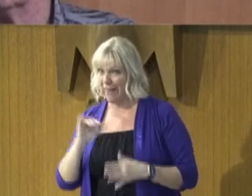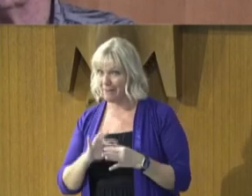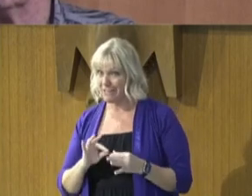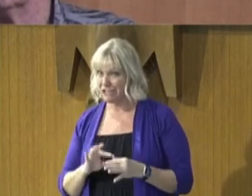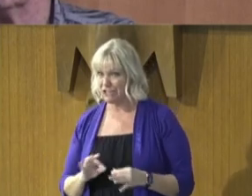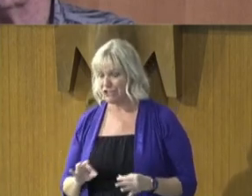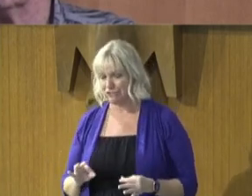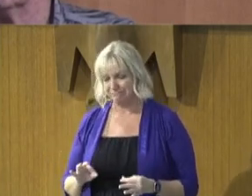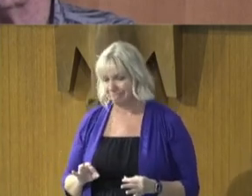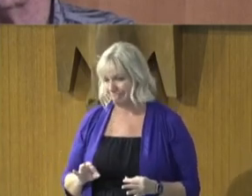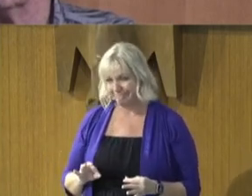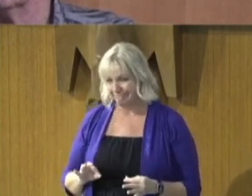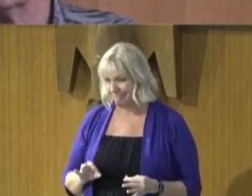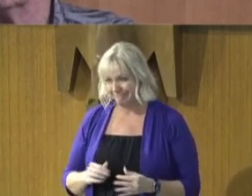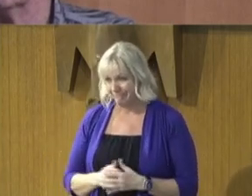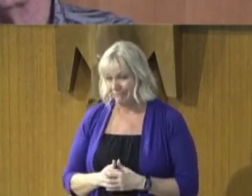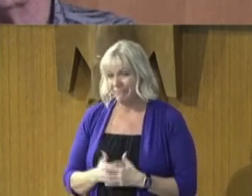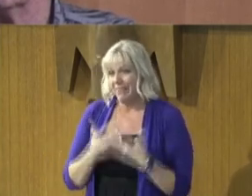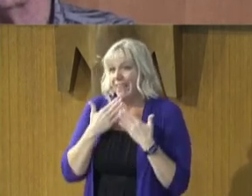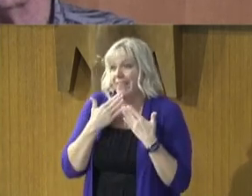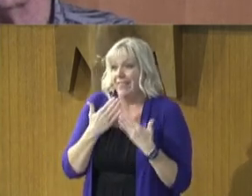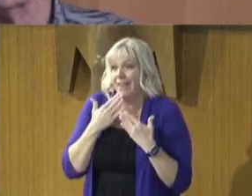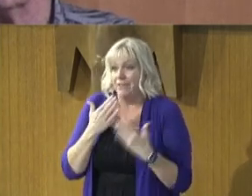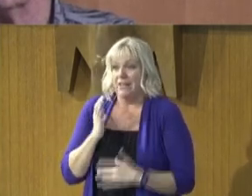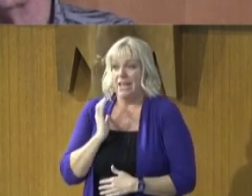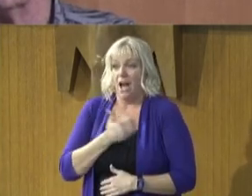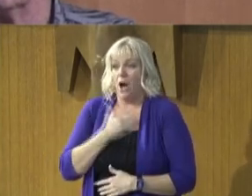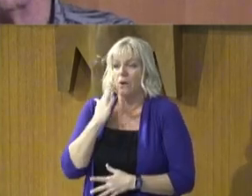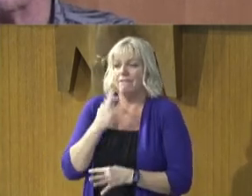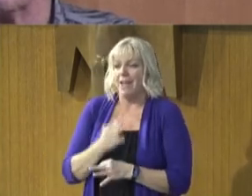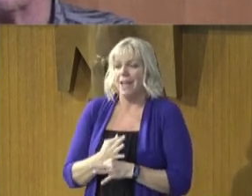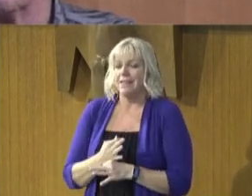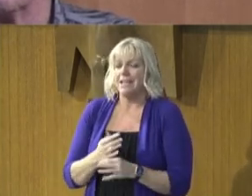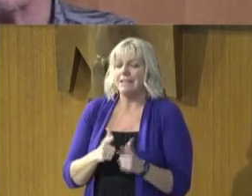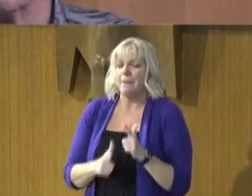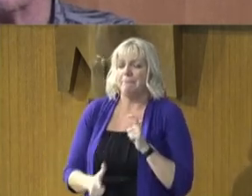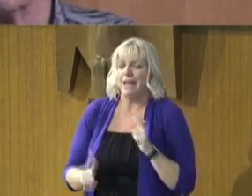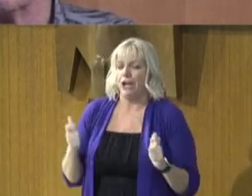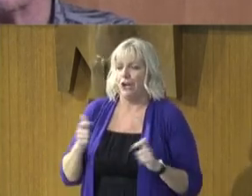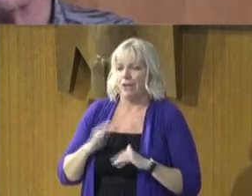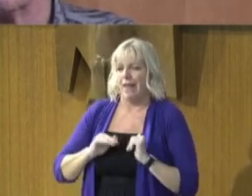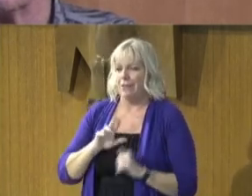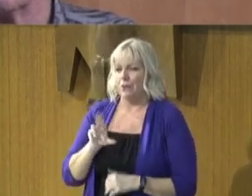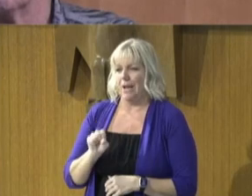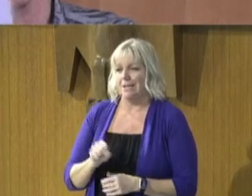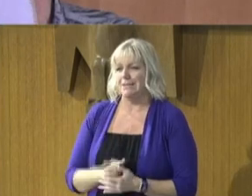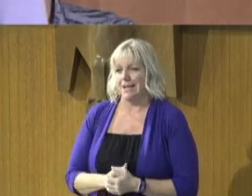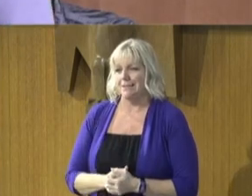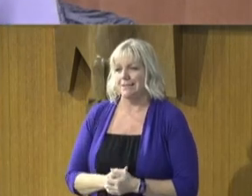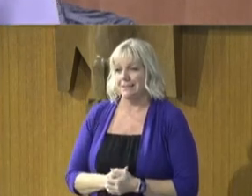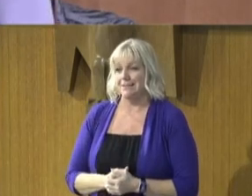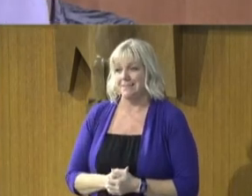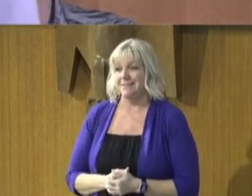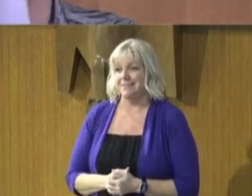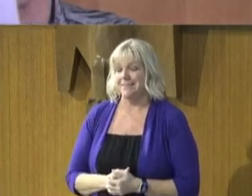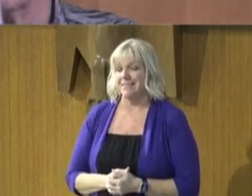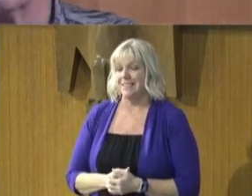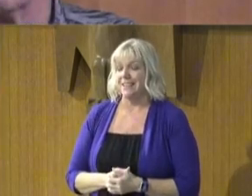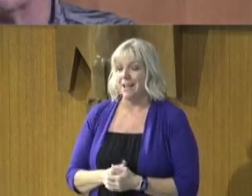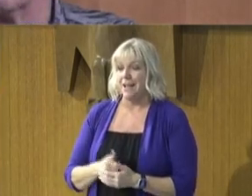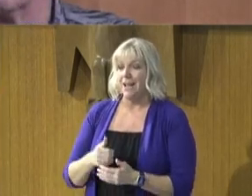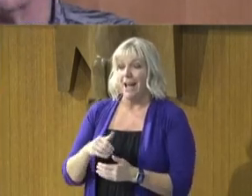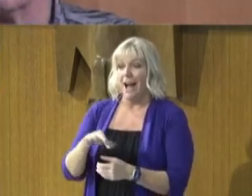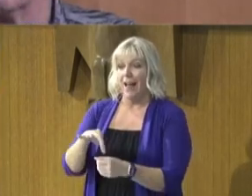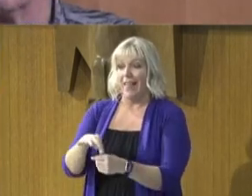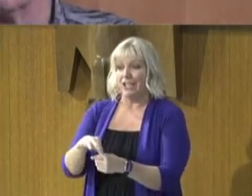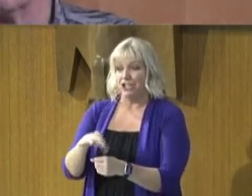Thankfully, our faith is so much bigger than just the United States. In the two Sundays leading up to the election,